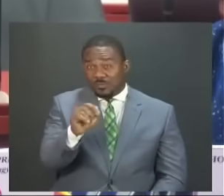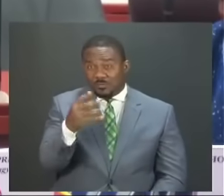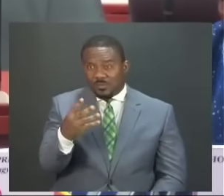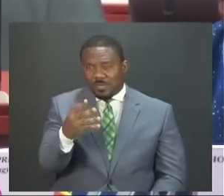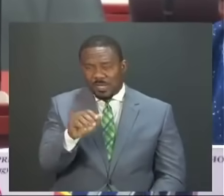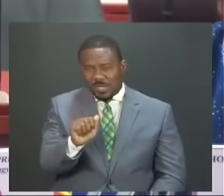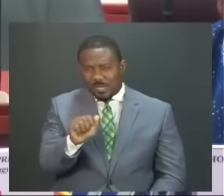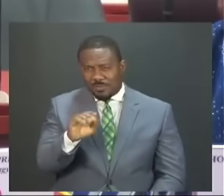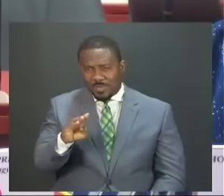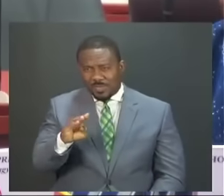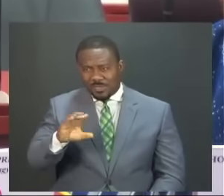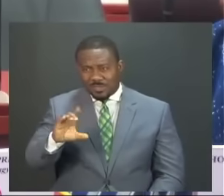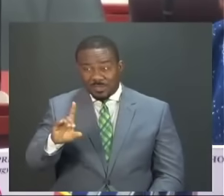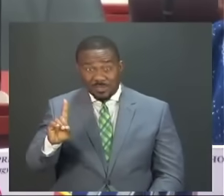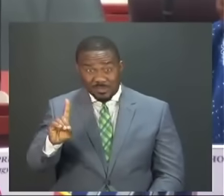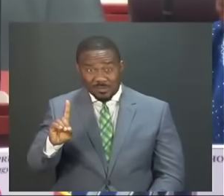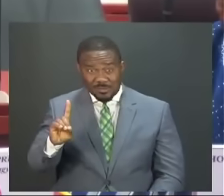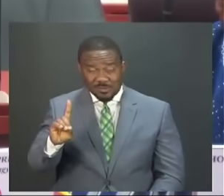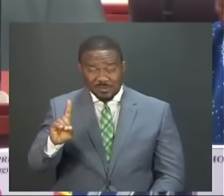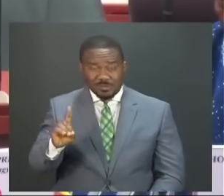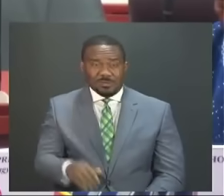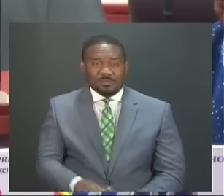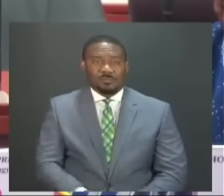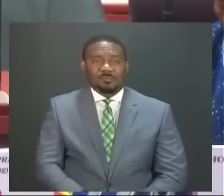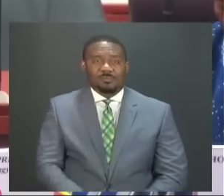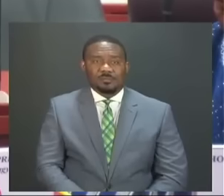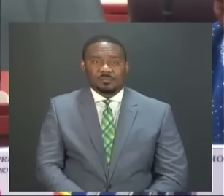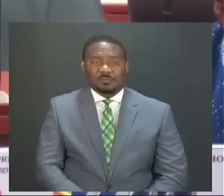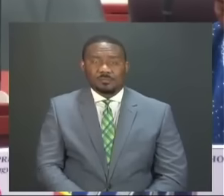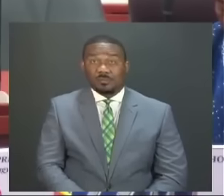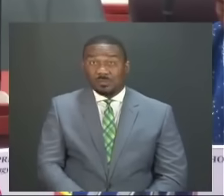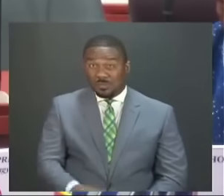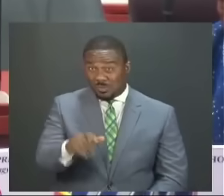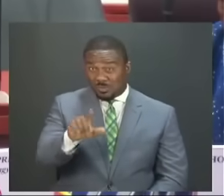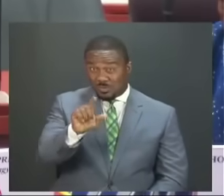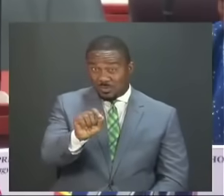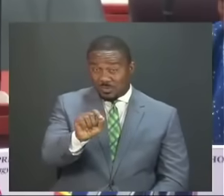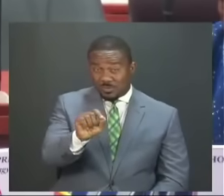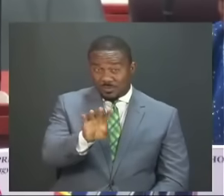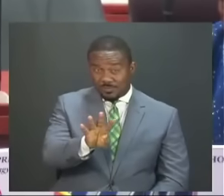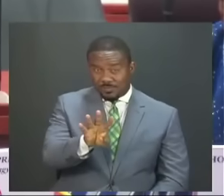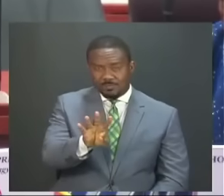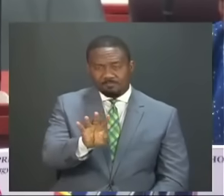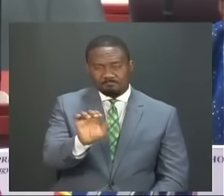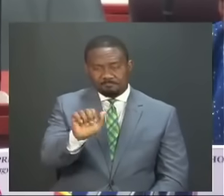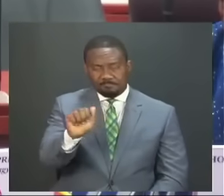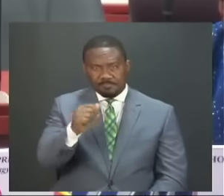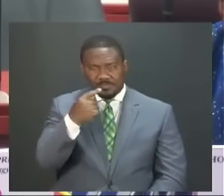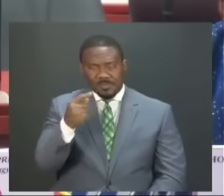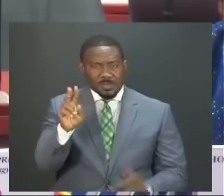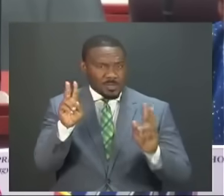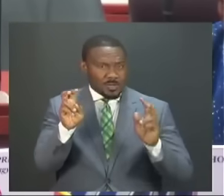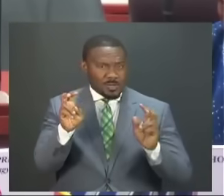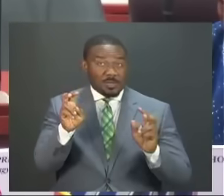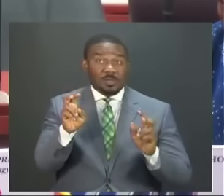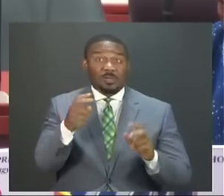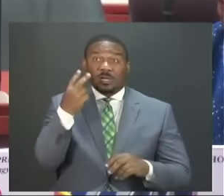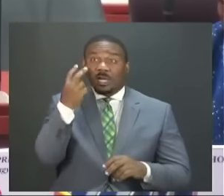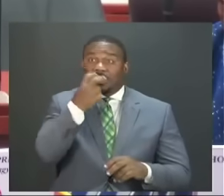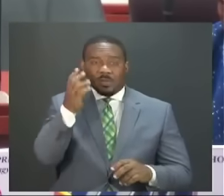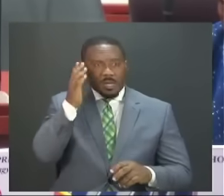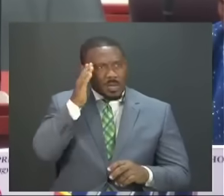Mr. Speaker, standing order 24 A says that the Speaker shall uphold the honor,